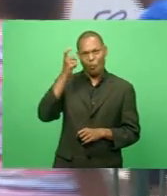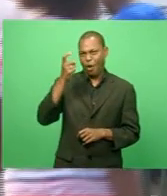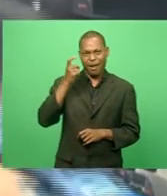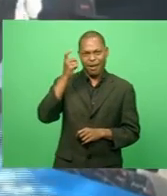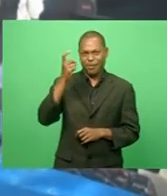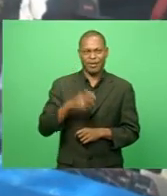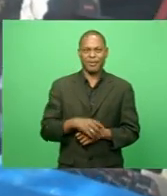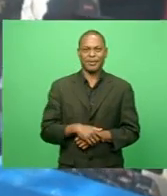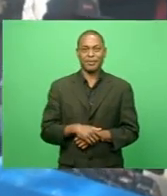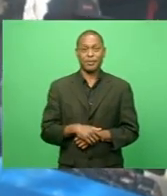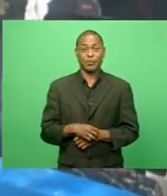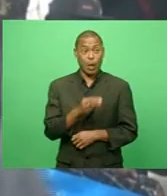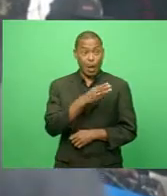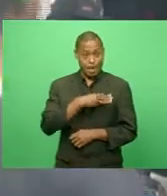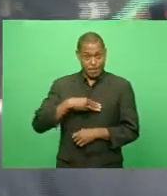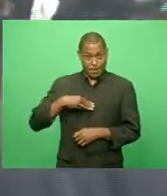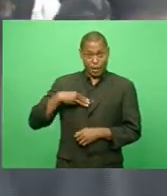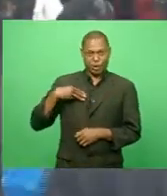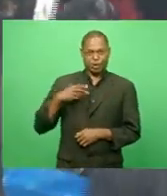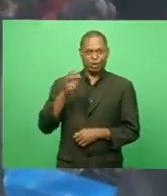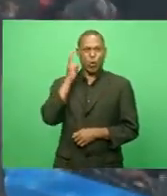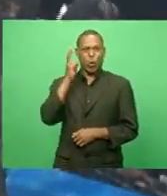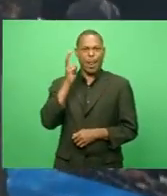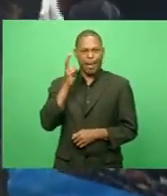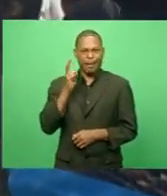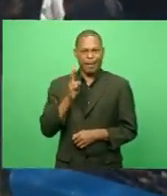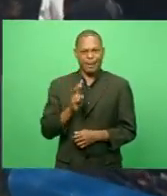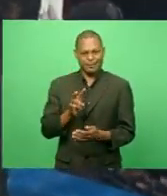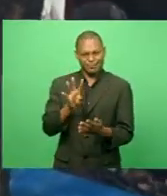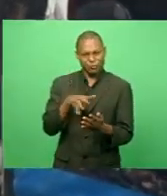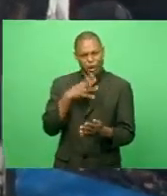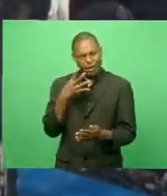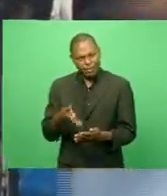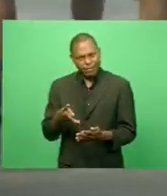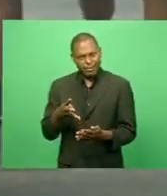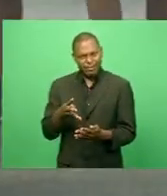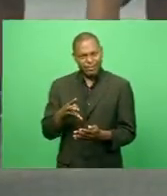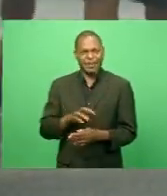While the ministry will review and tighten its policies around this